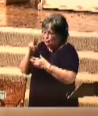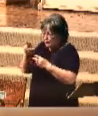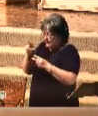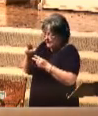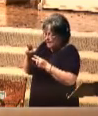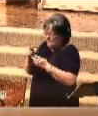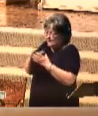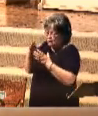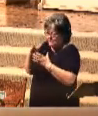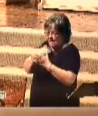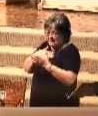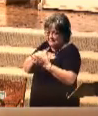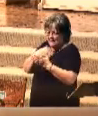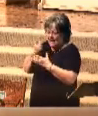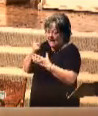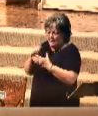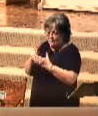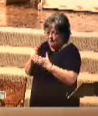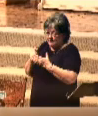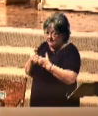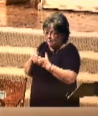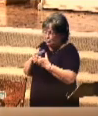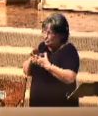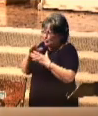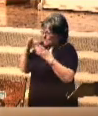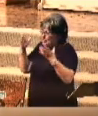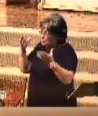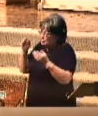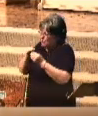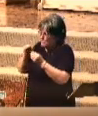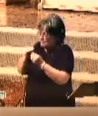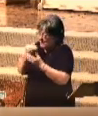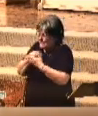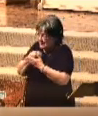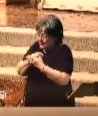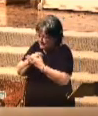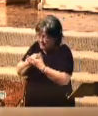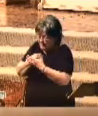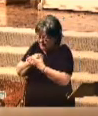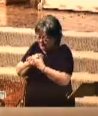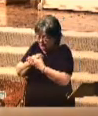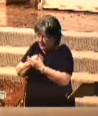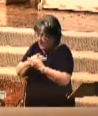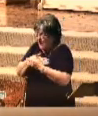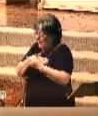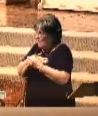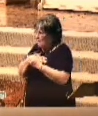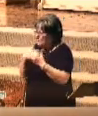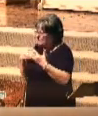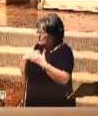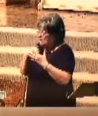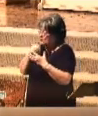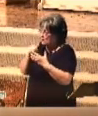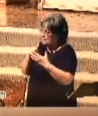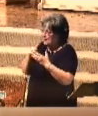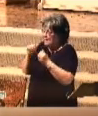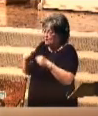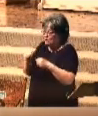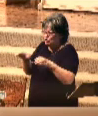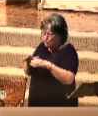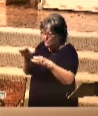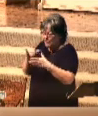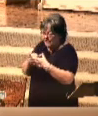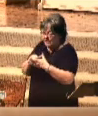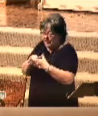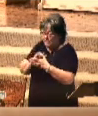be, and it's just so much more money. And I'm just afraid I'm not going to be able to do that.